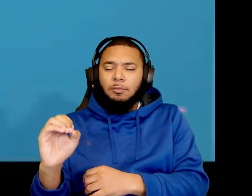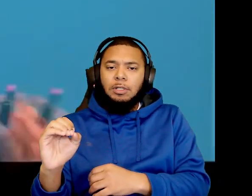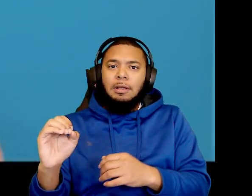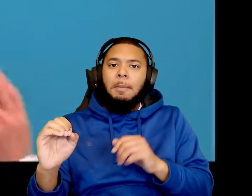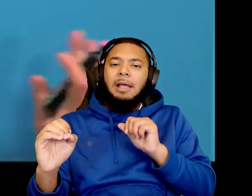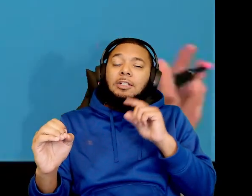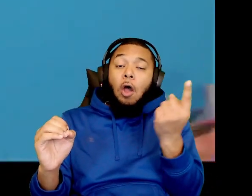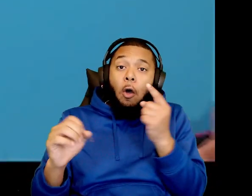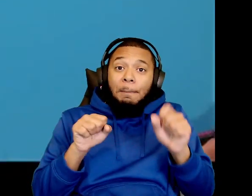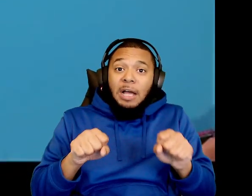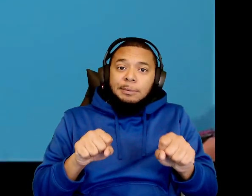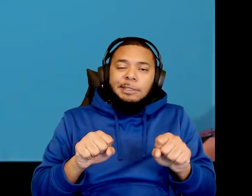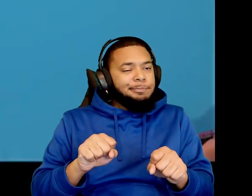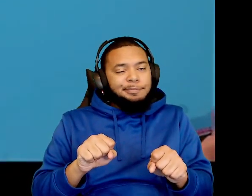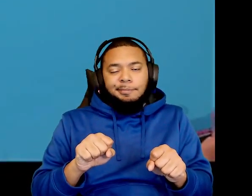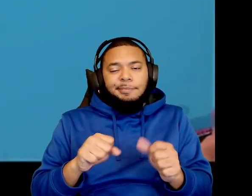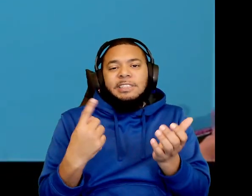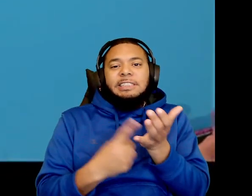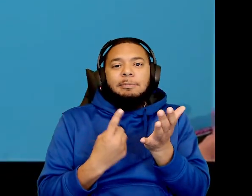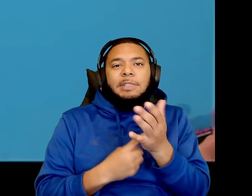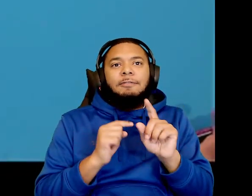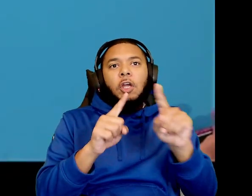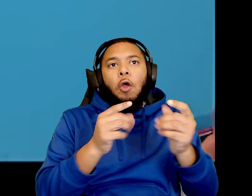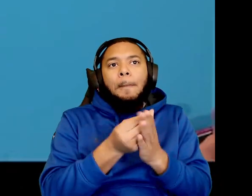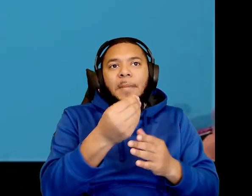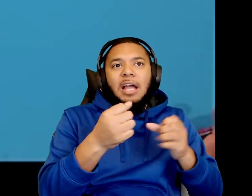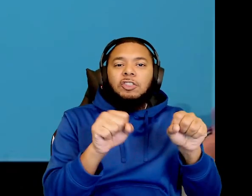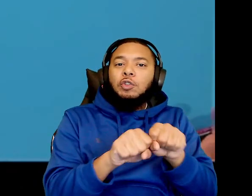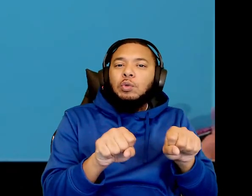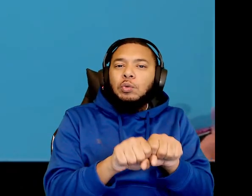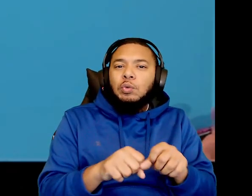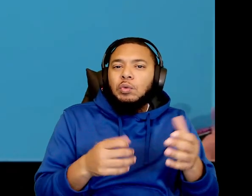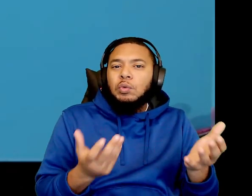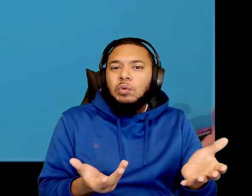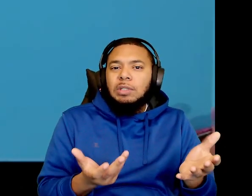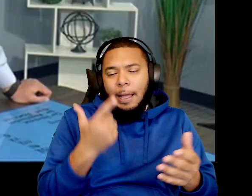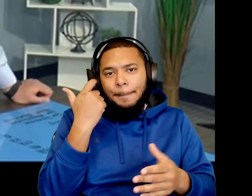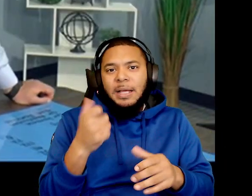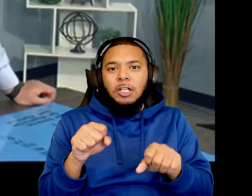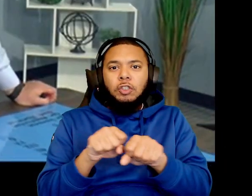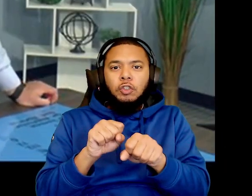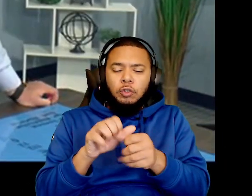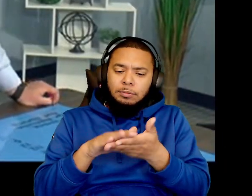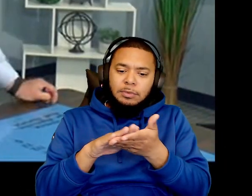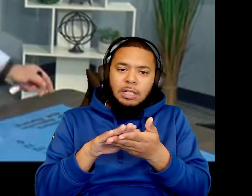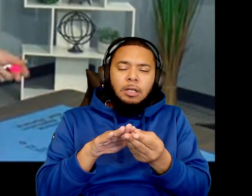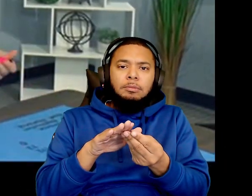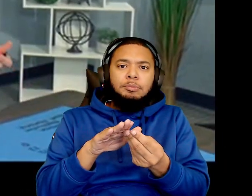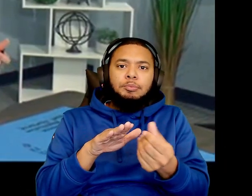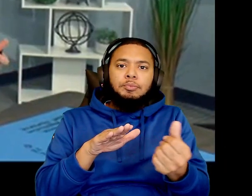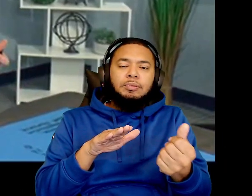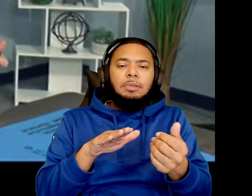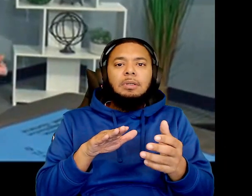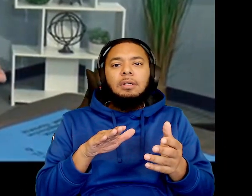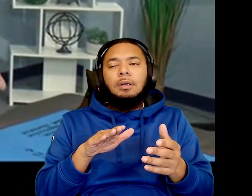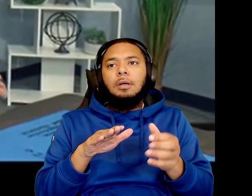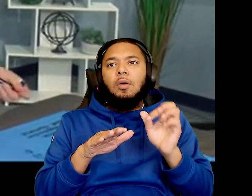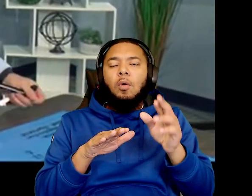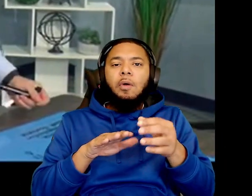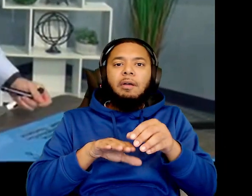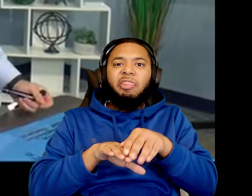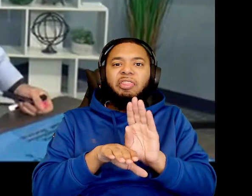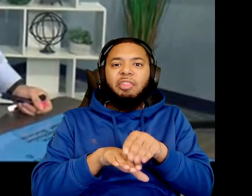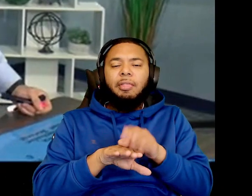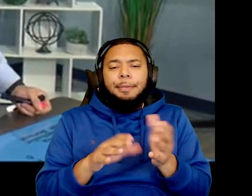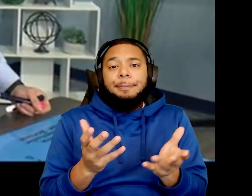always possible. Sometimes you have to go out and you have to buy shoes, those wear out over time. So yeah, I did